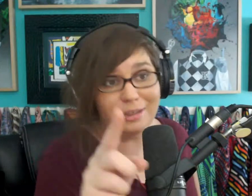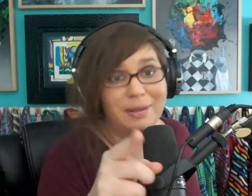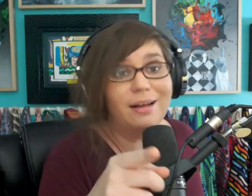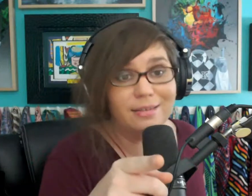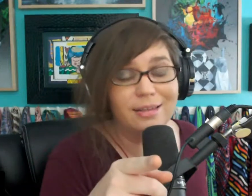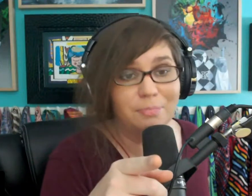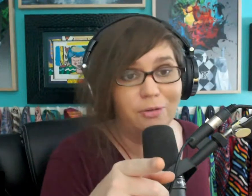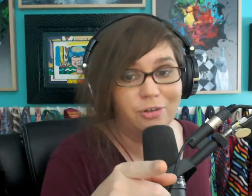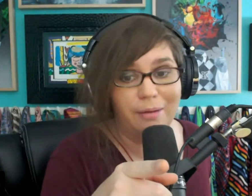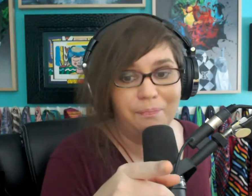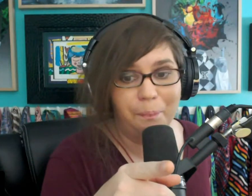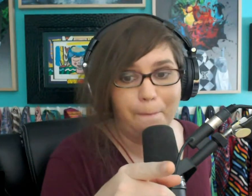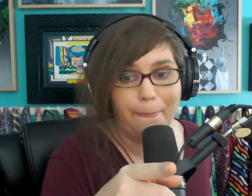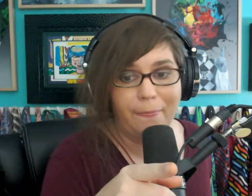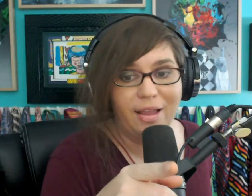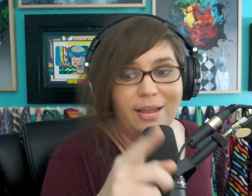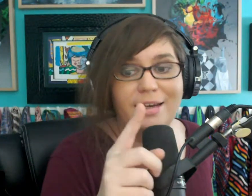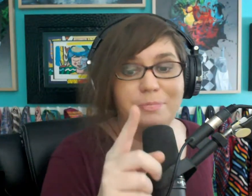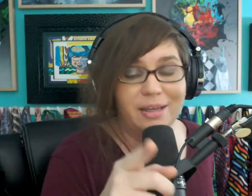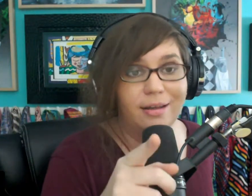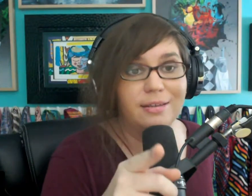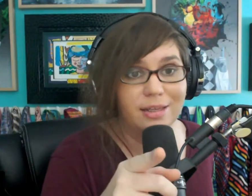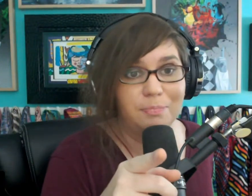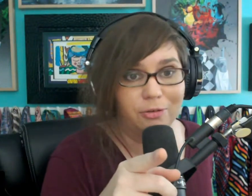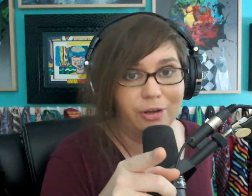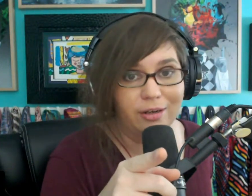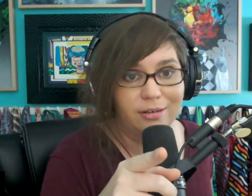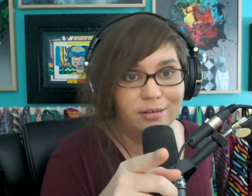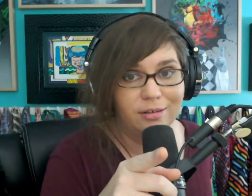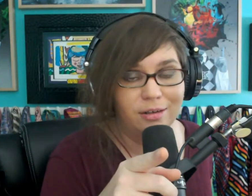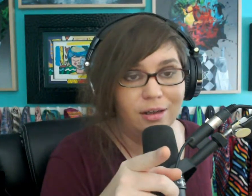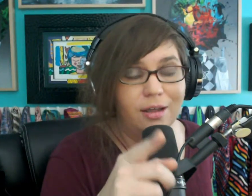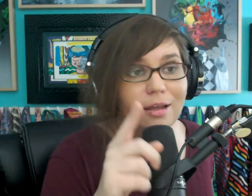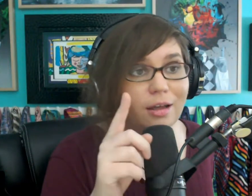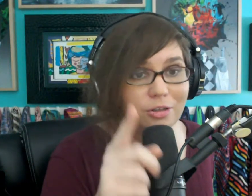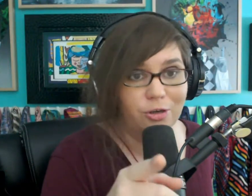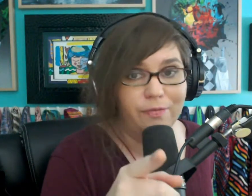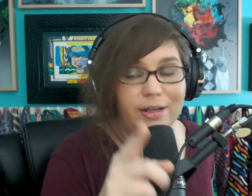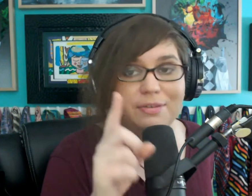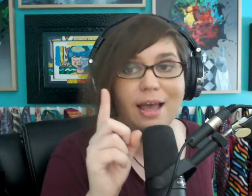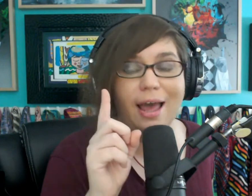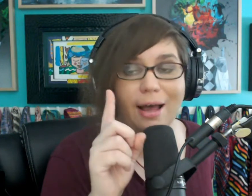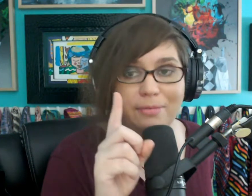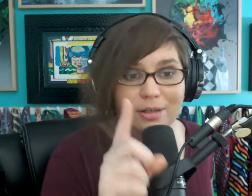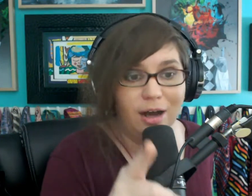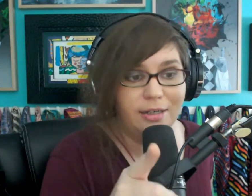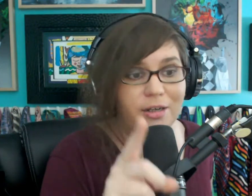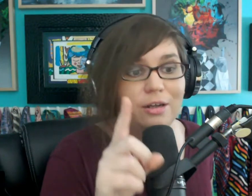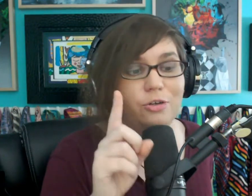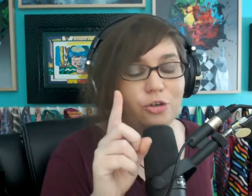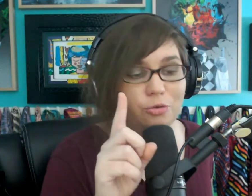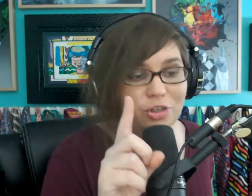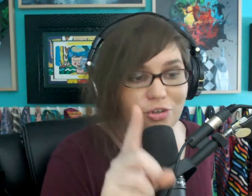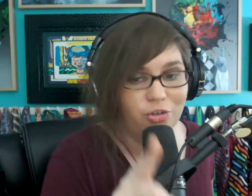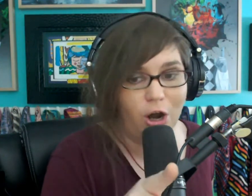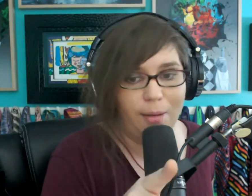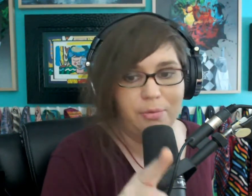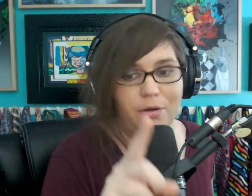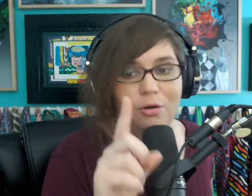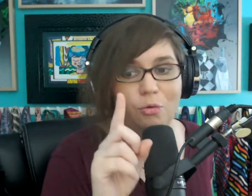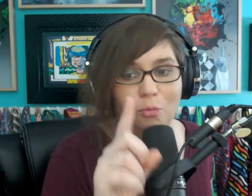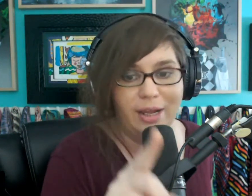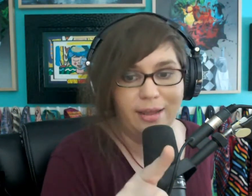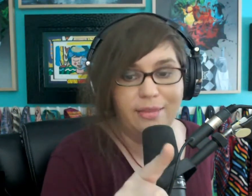And it's because of this bullshit. It is because of this bullshit. Conservatives have got to